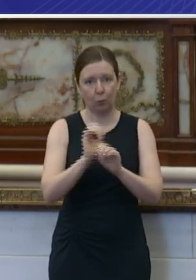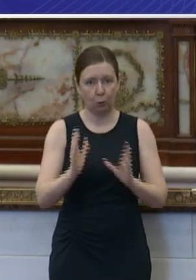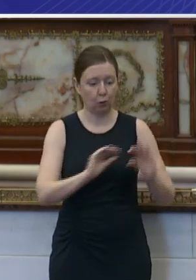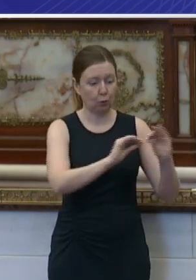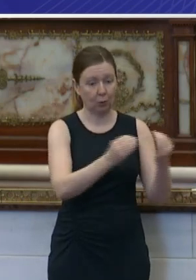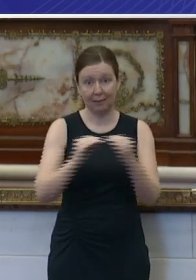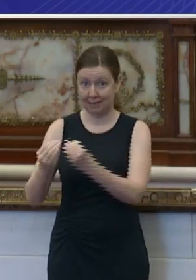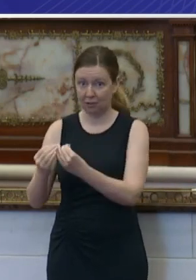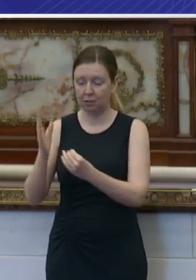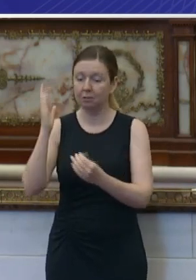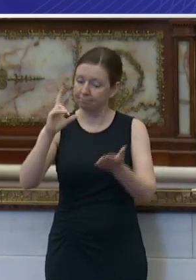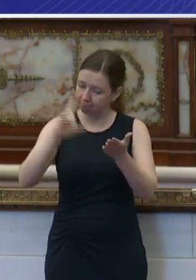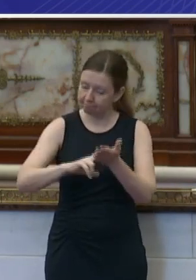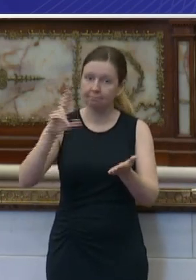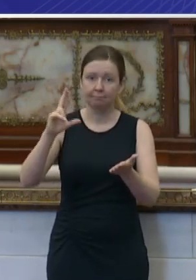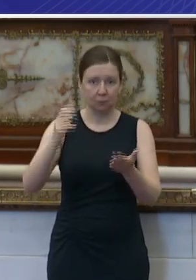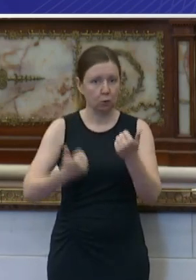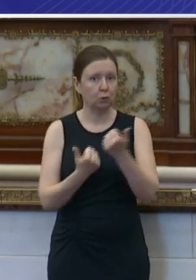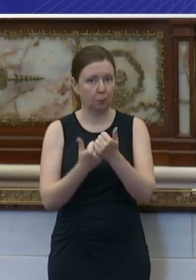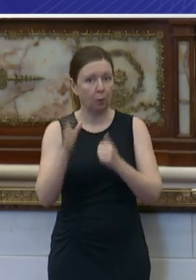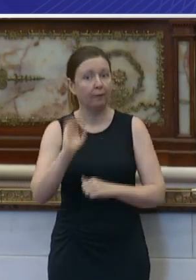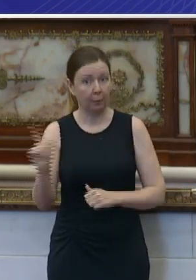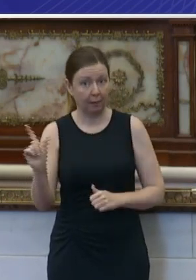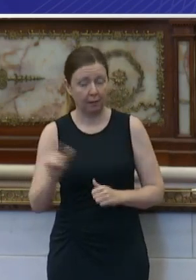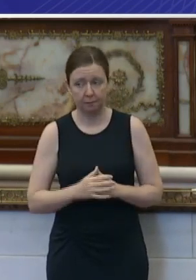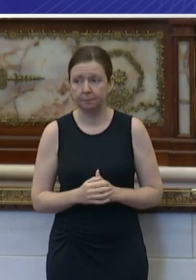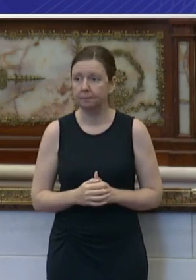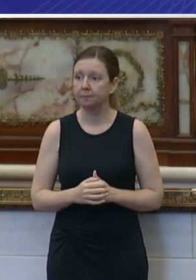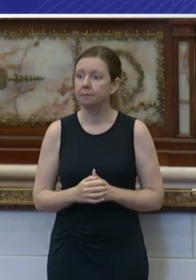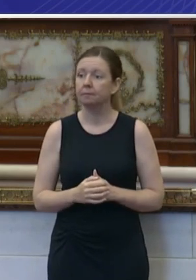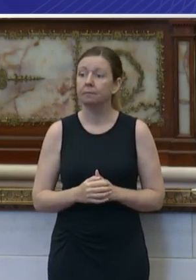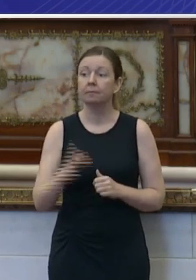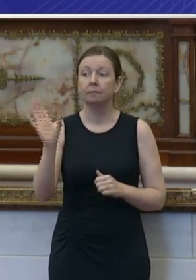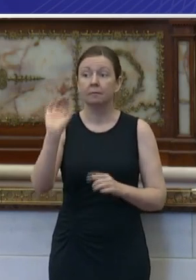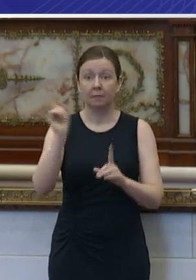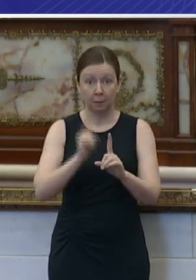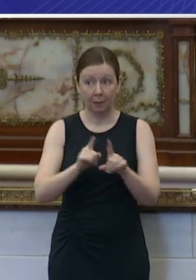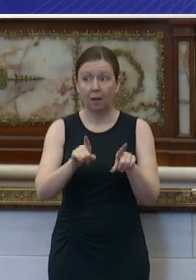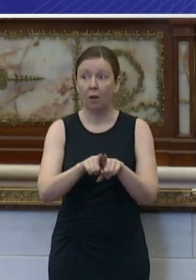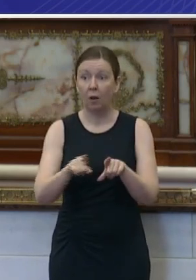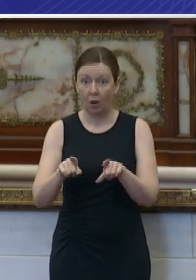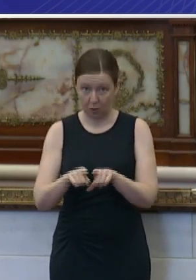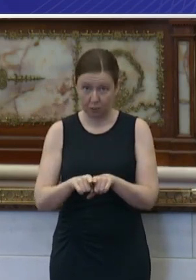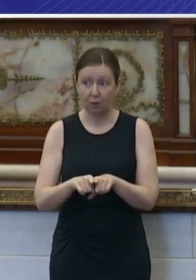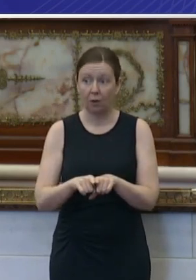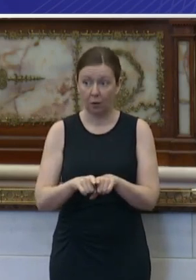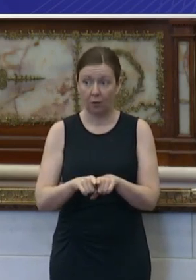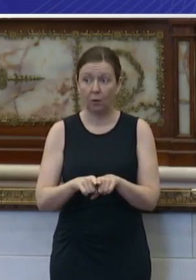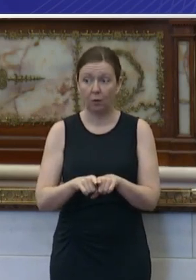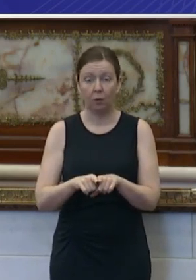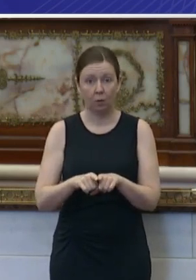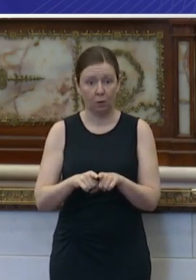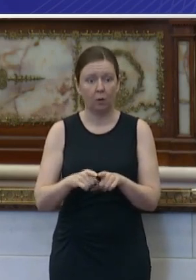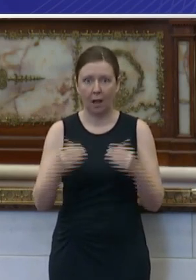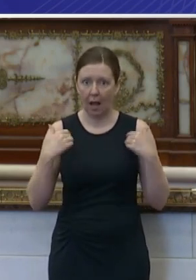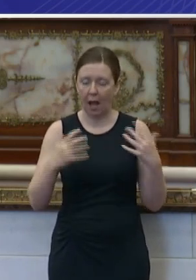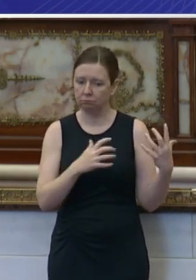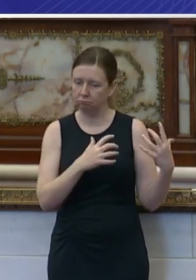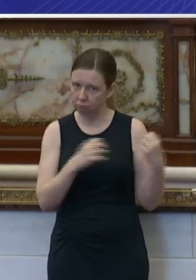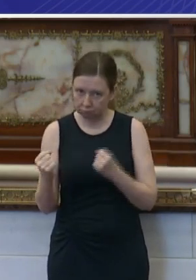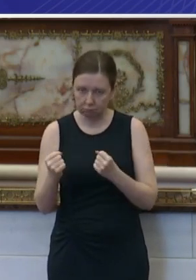organizations formally signed on to support this bill. The bill has also undergone a rigorous